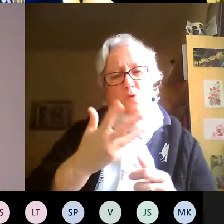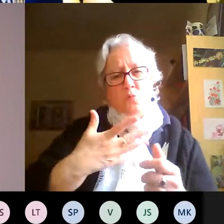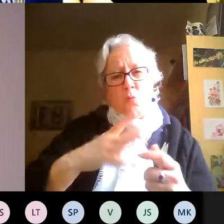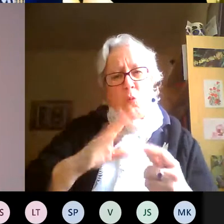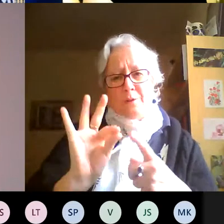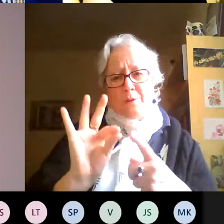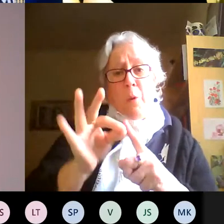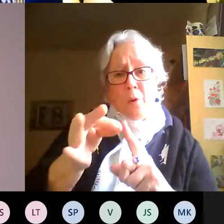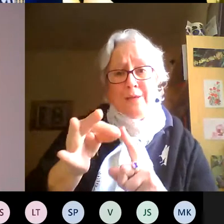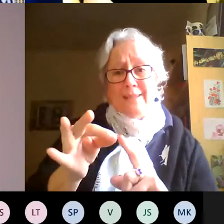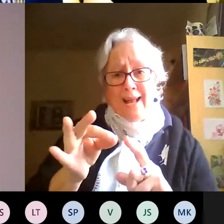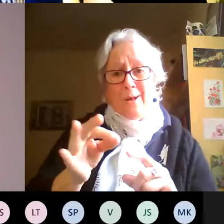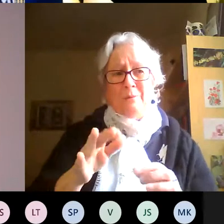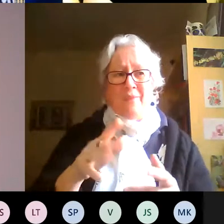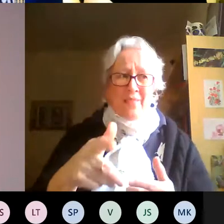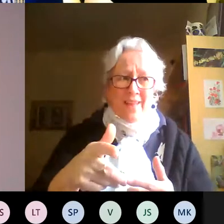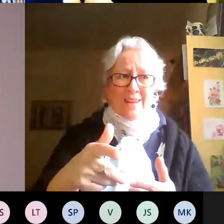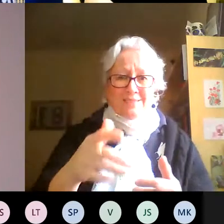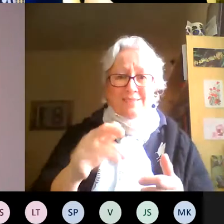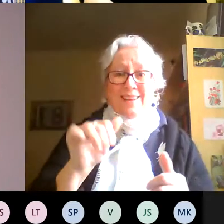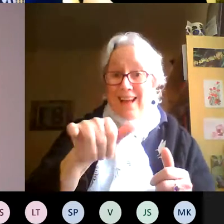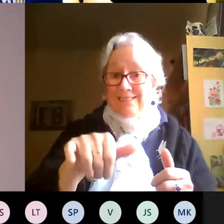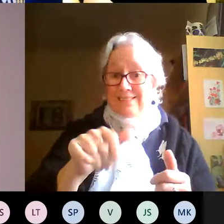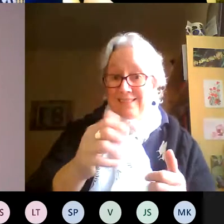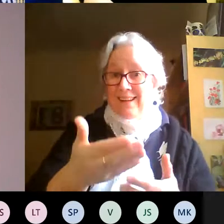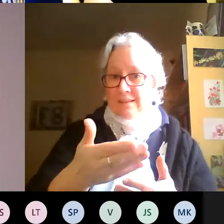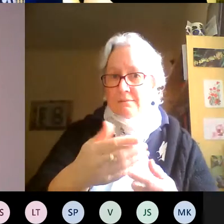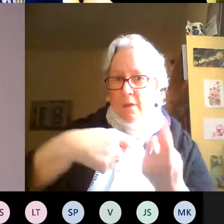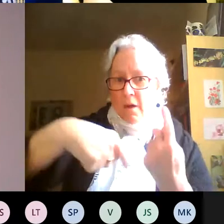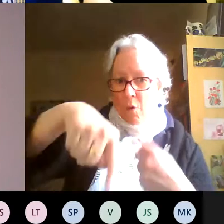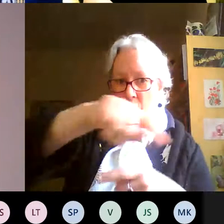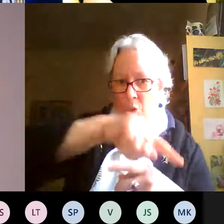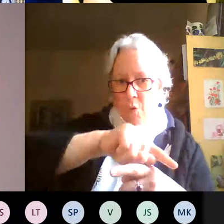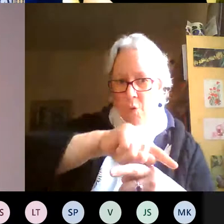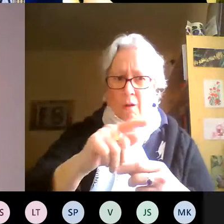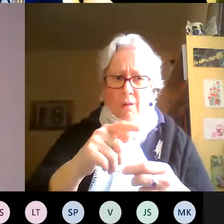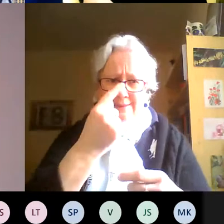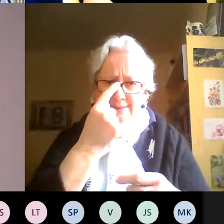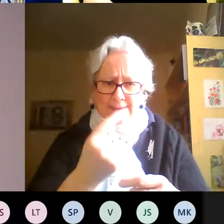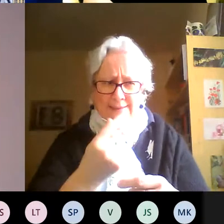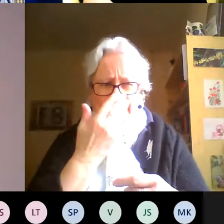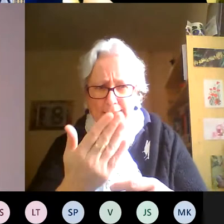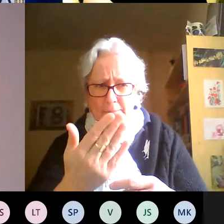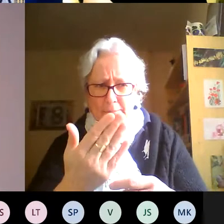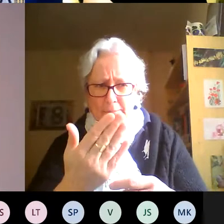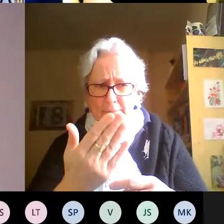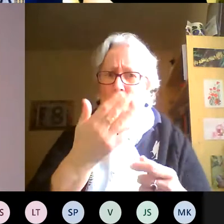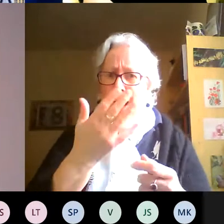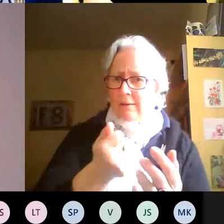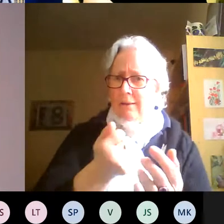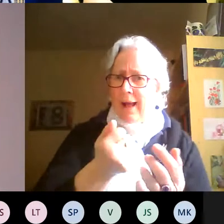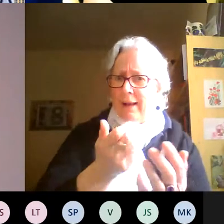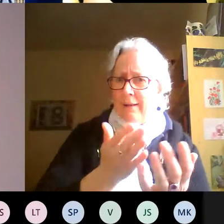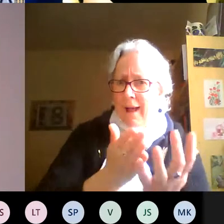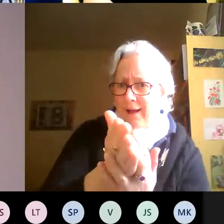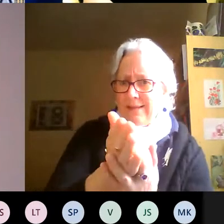And also less awareness. So I just really wanted to make the point that, yes, you know, what we're doing at the moment